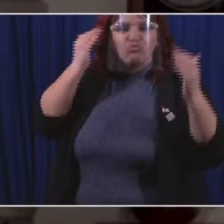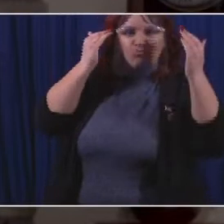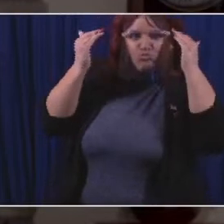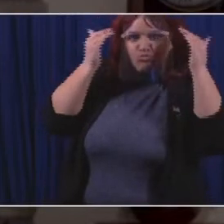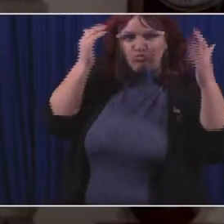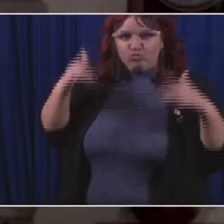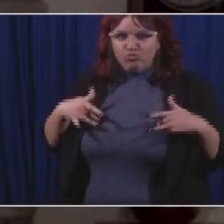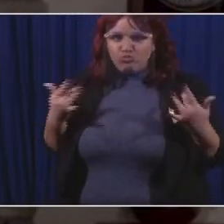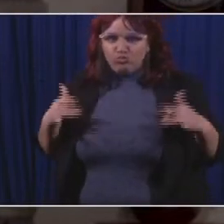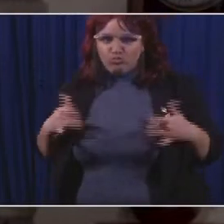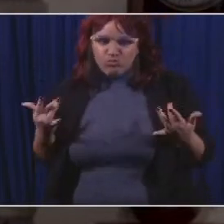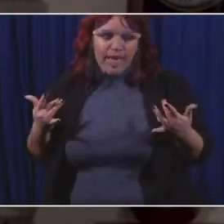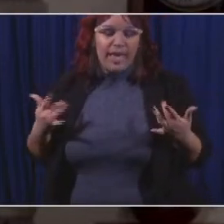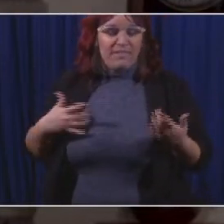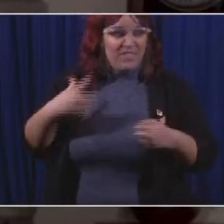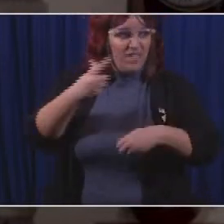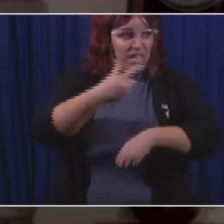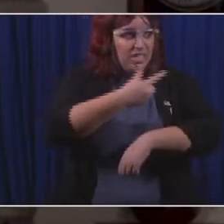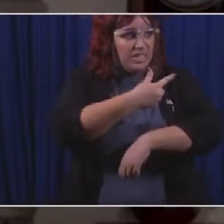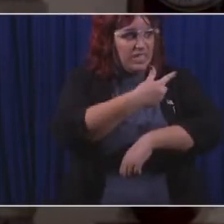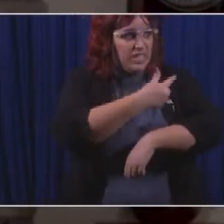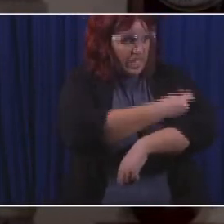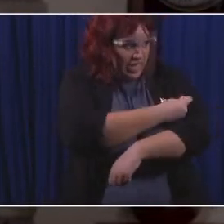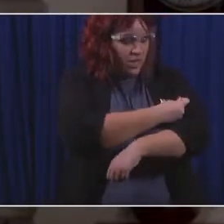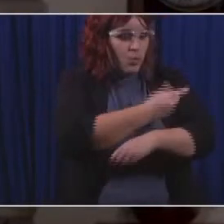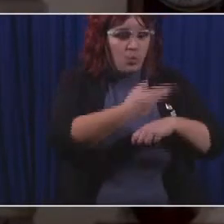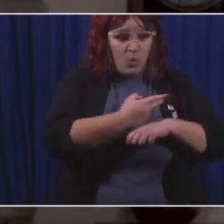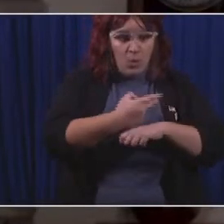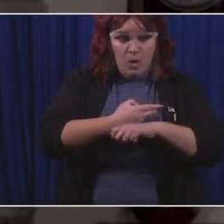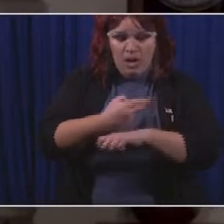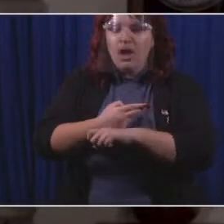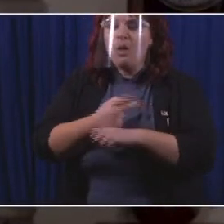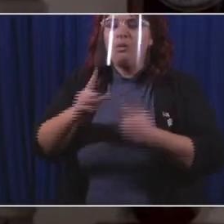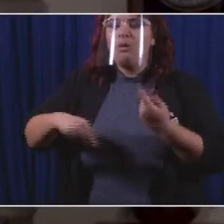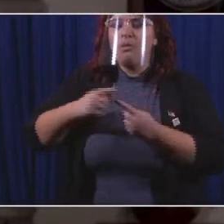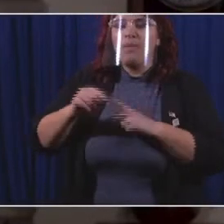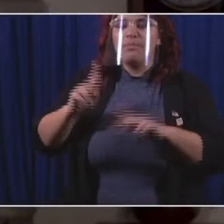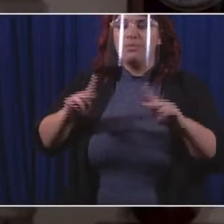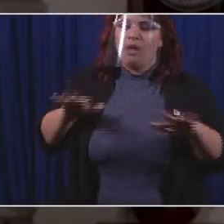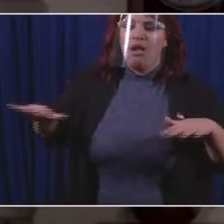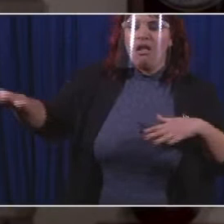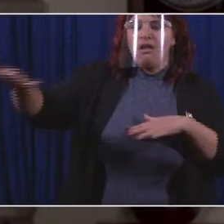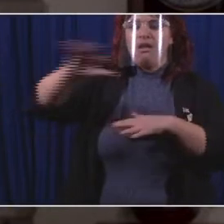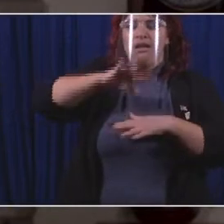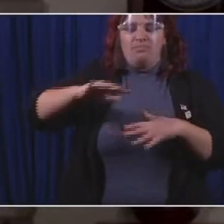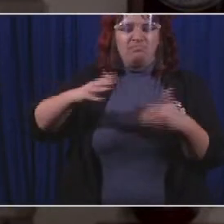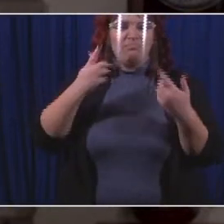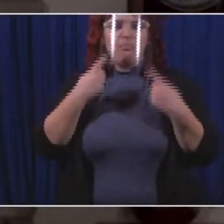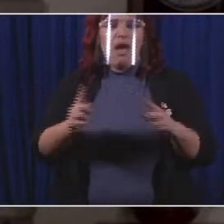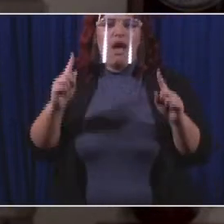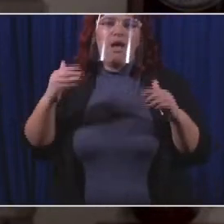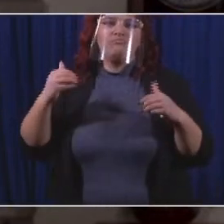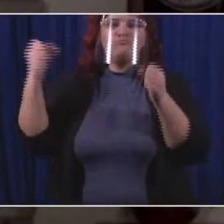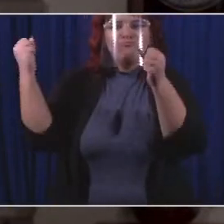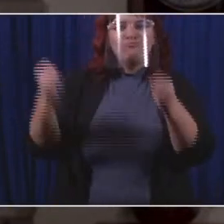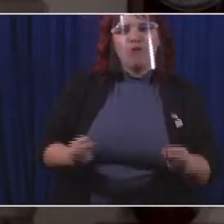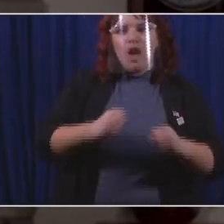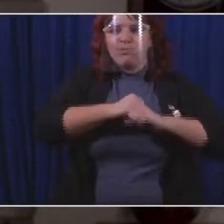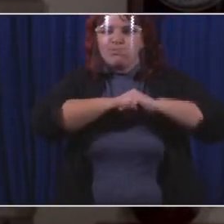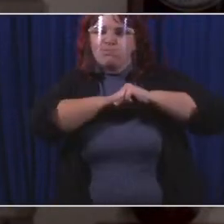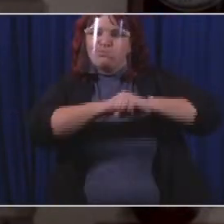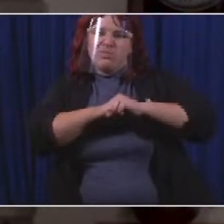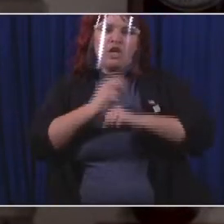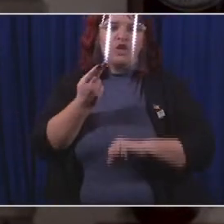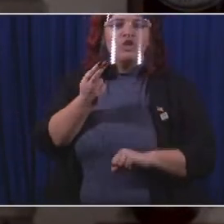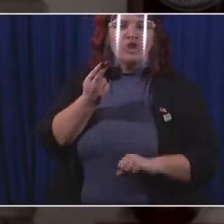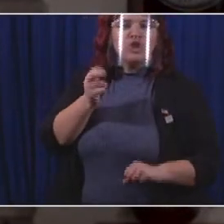of the vaccine, how close Ohio was getting to herd immunity. As this process starts, can you lay out more specifically what that data, those